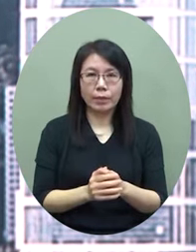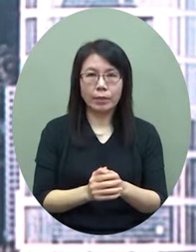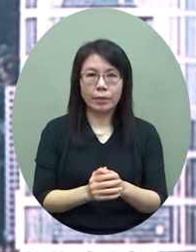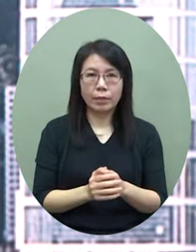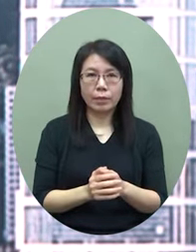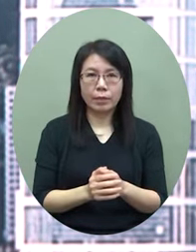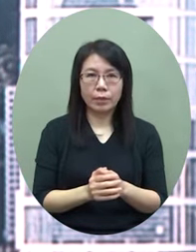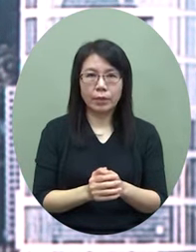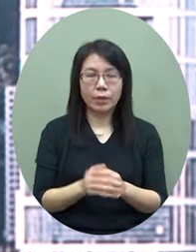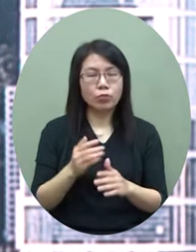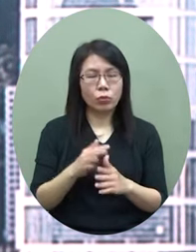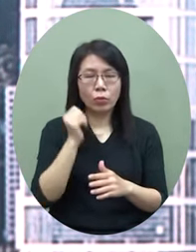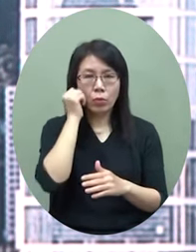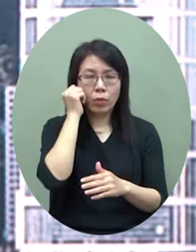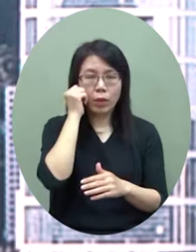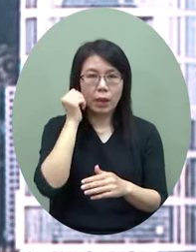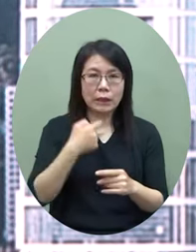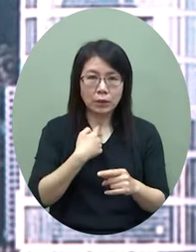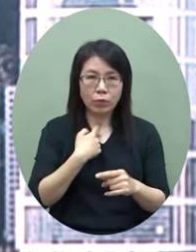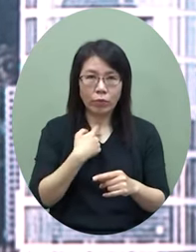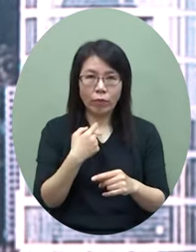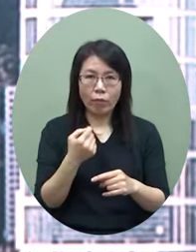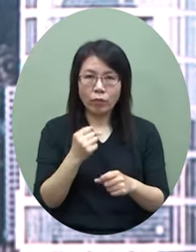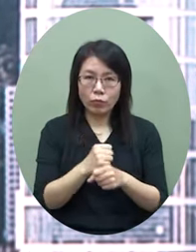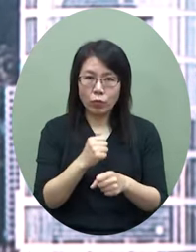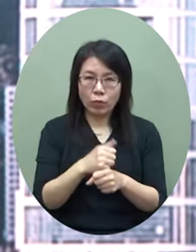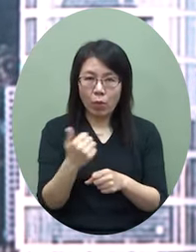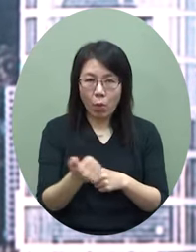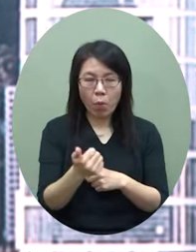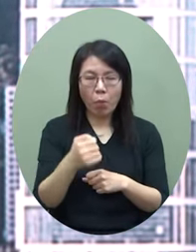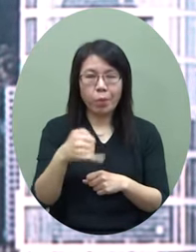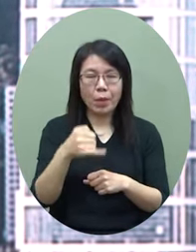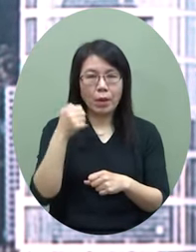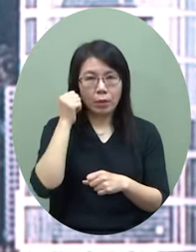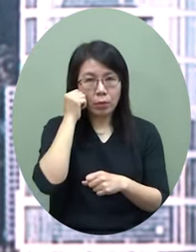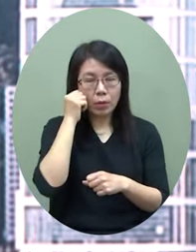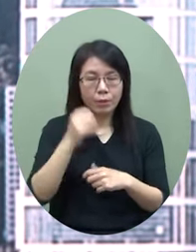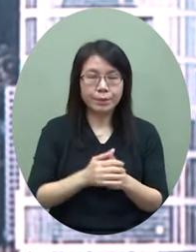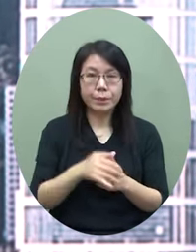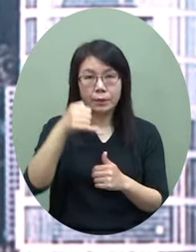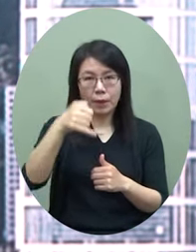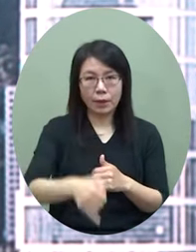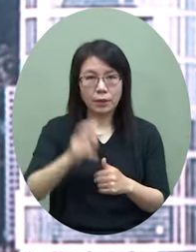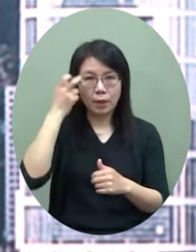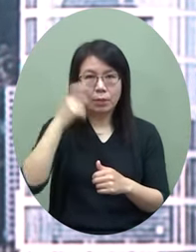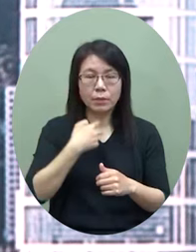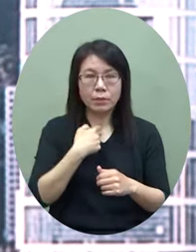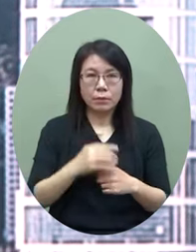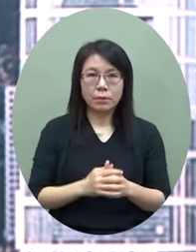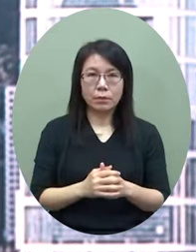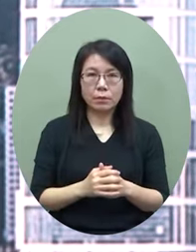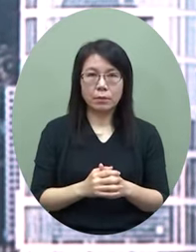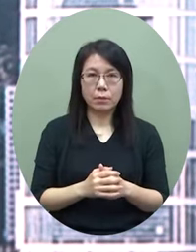efficient mannerso the next thing we need to consider for the next operationis whether we could be more